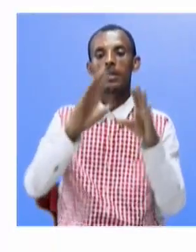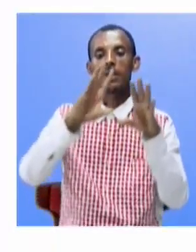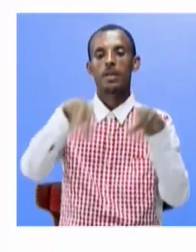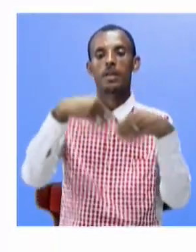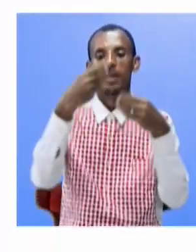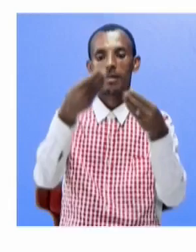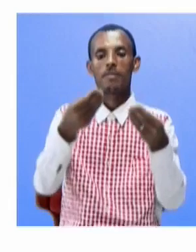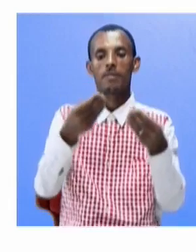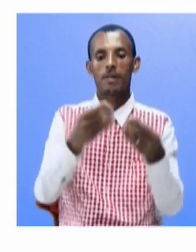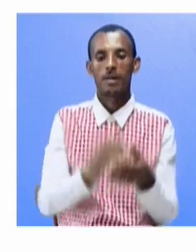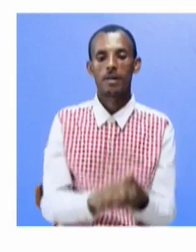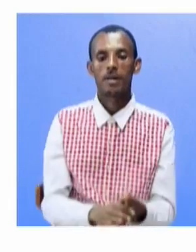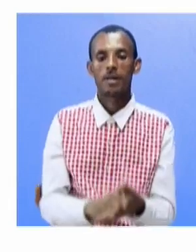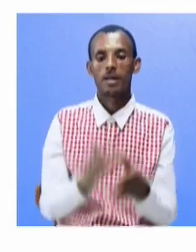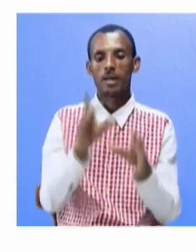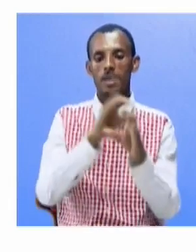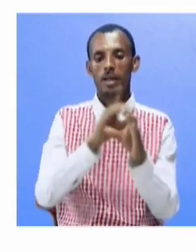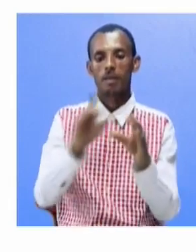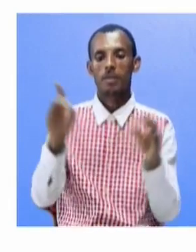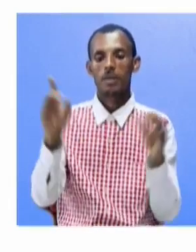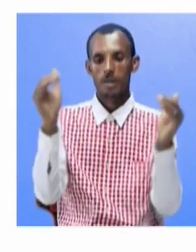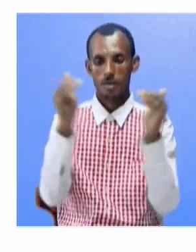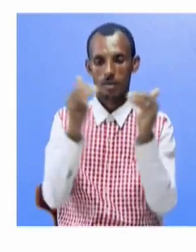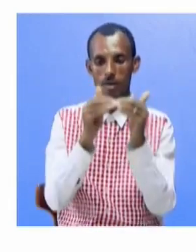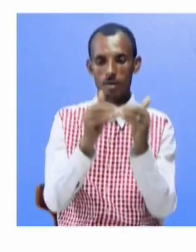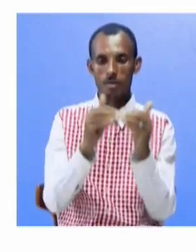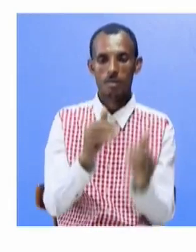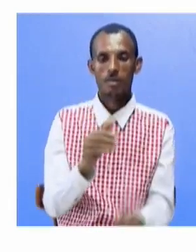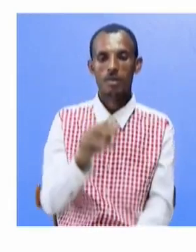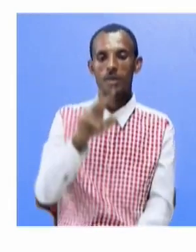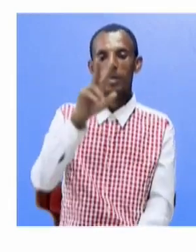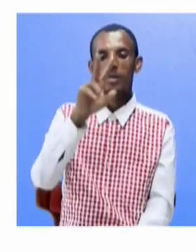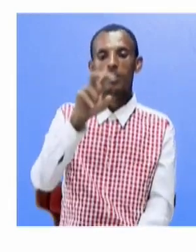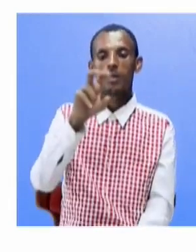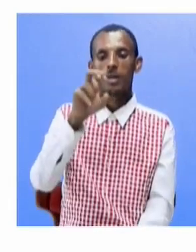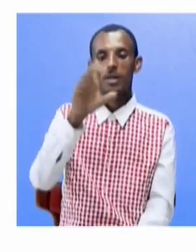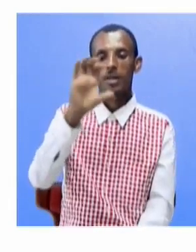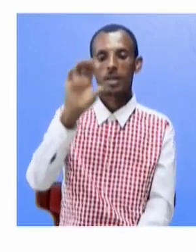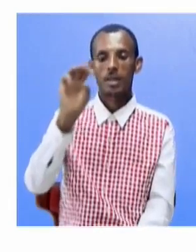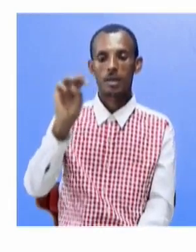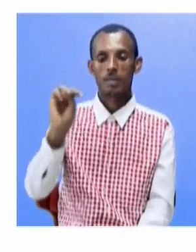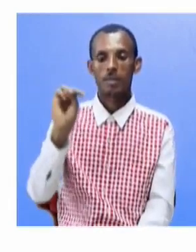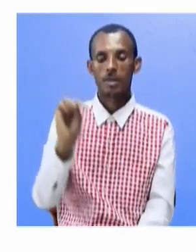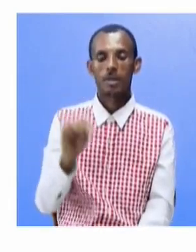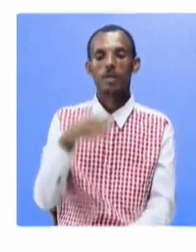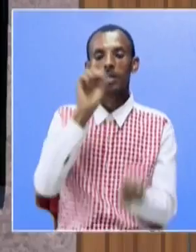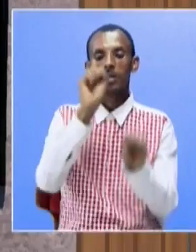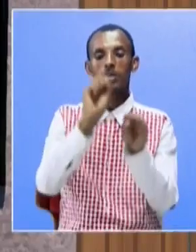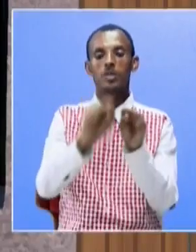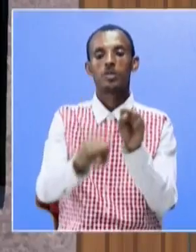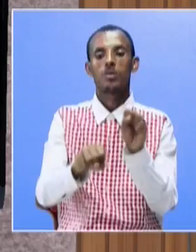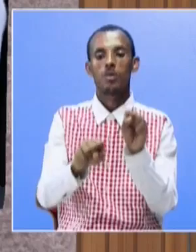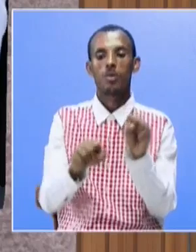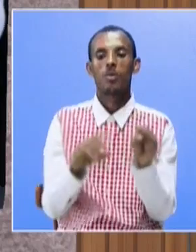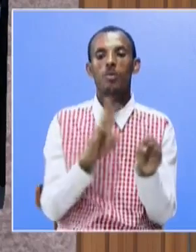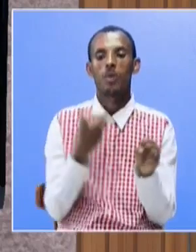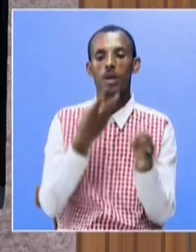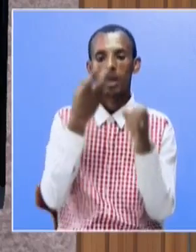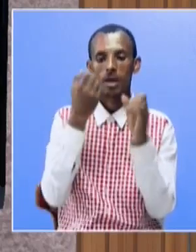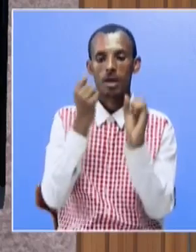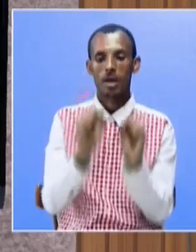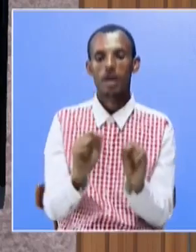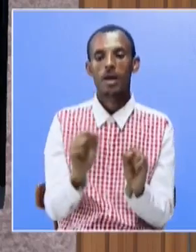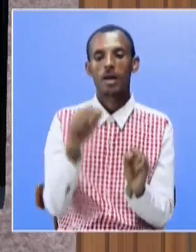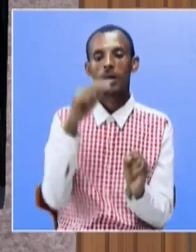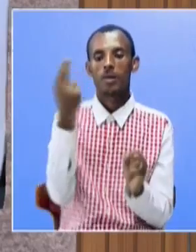of the circle is this, 20 centimeter. So, we can use either